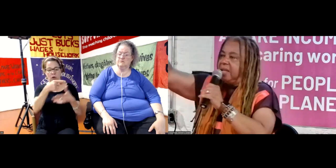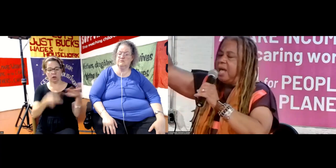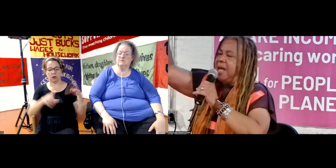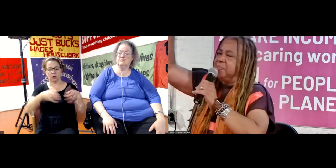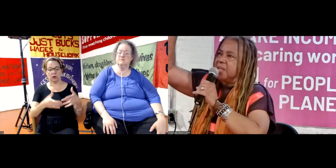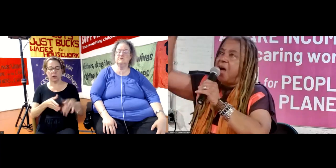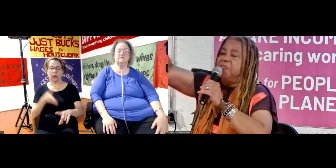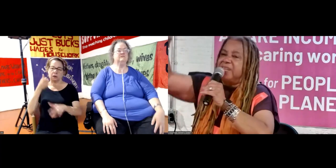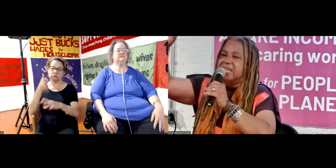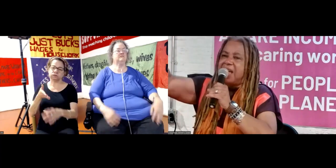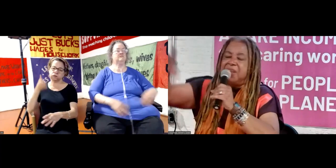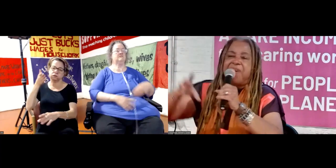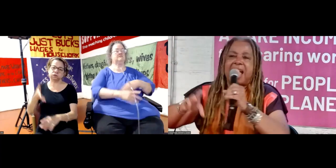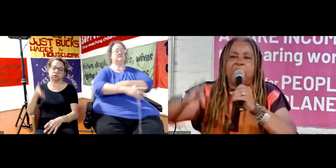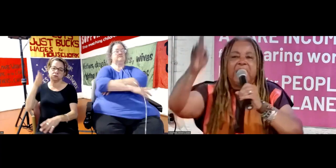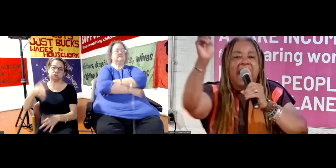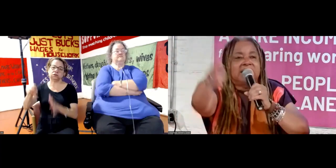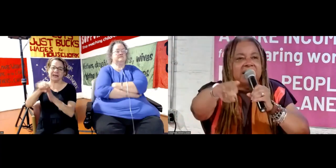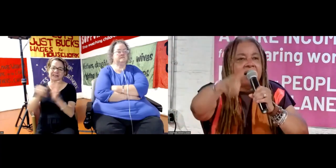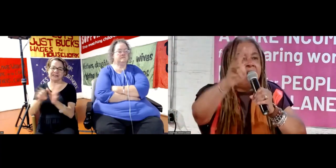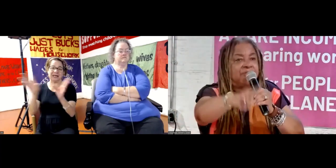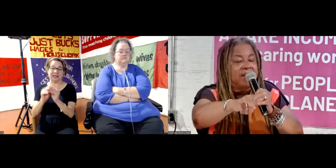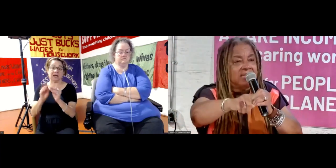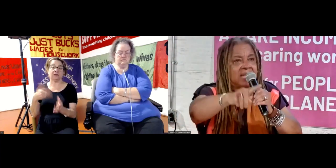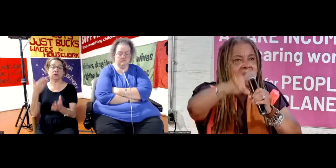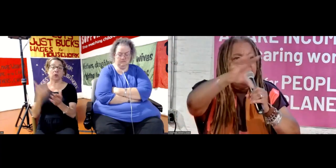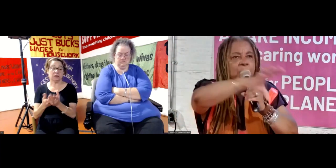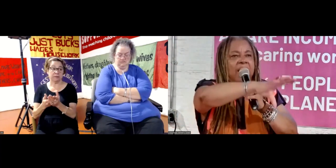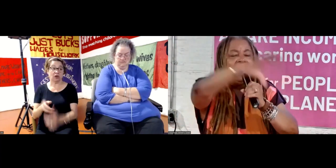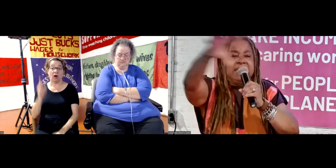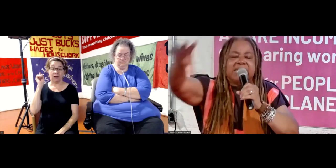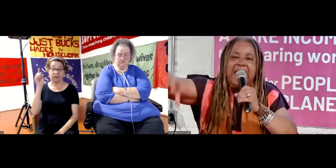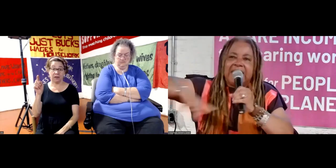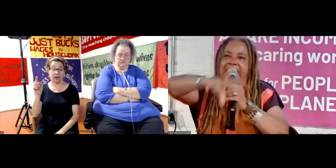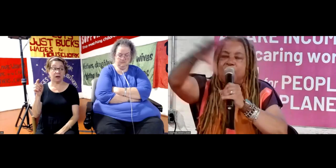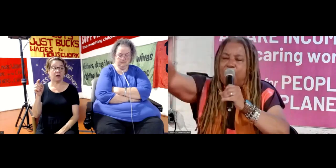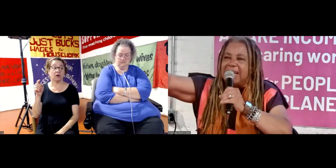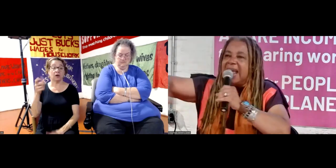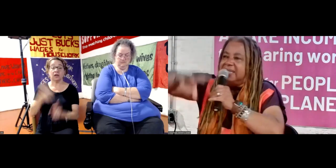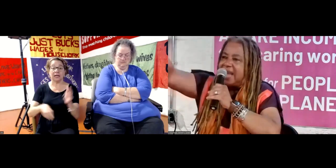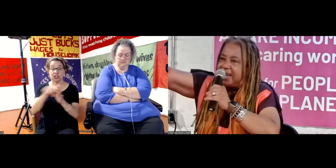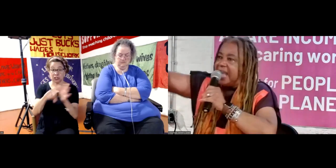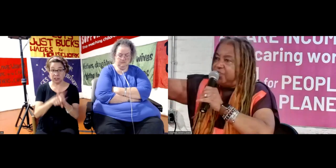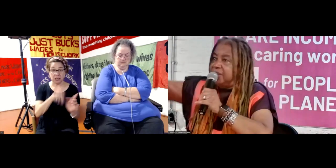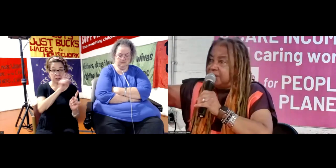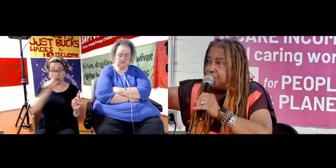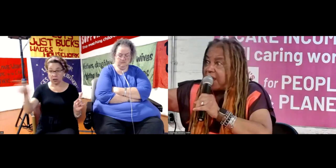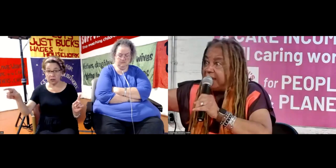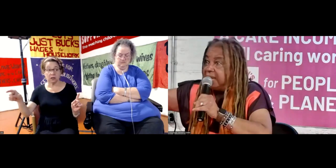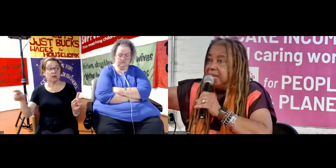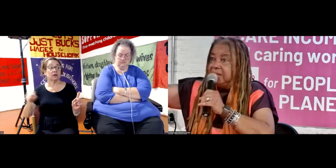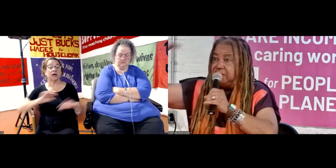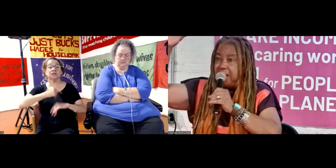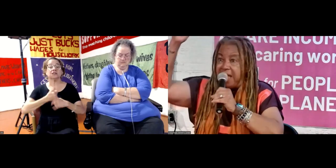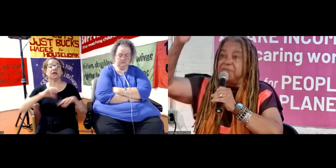state conference level. In fact, how we got to the conference, where each state had to organize delegations,